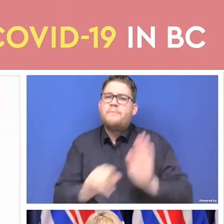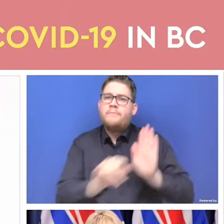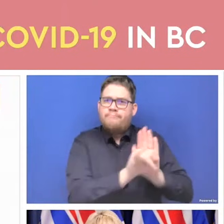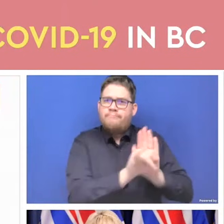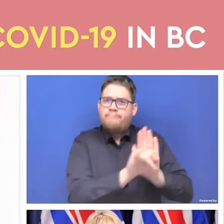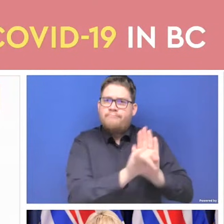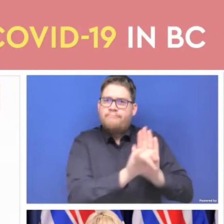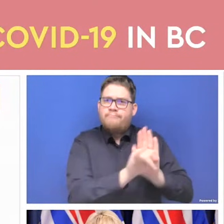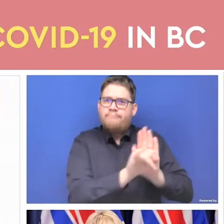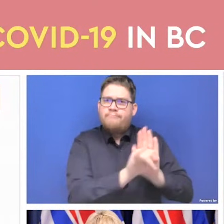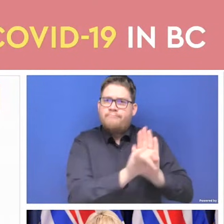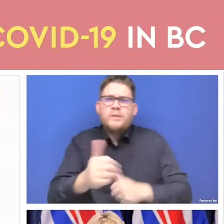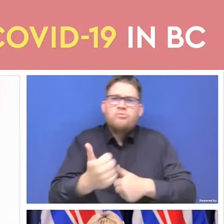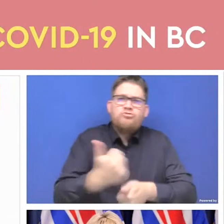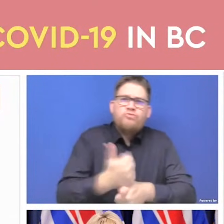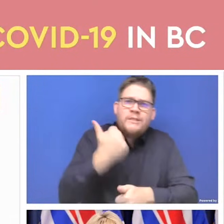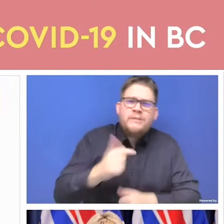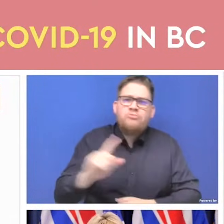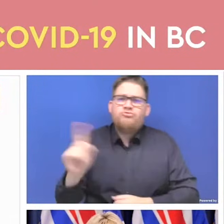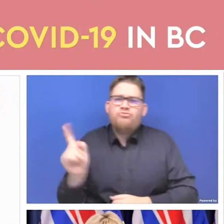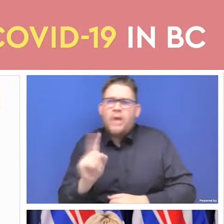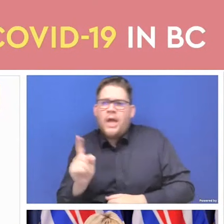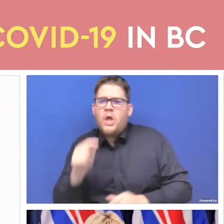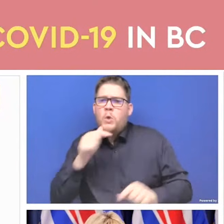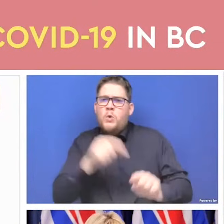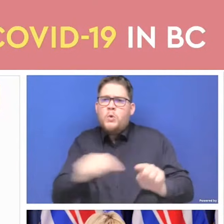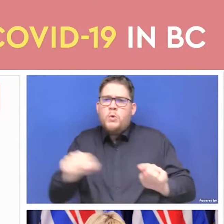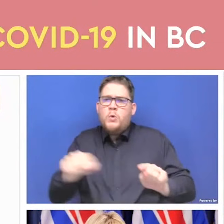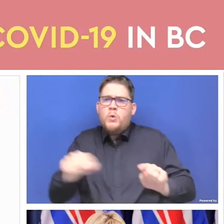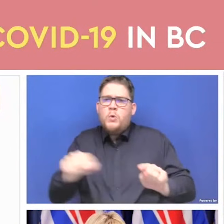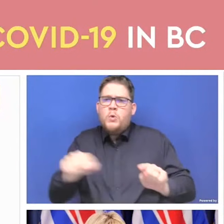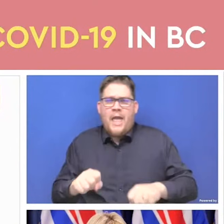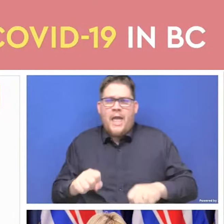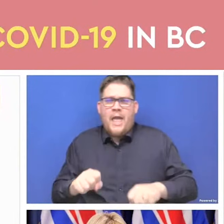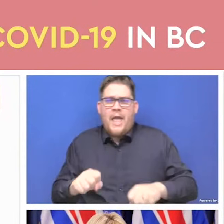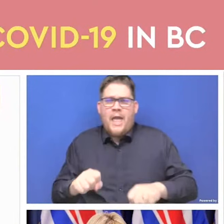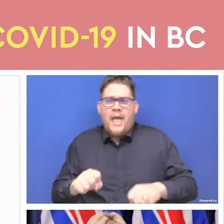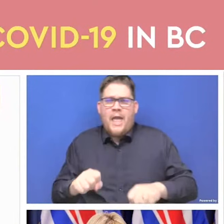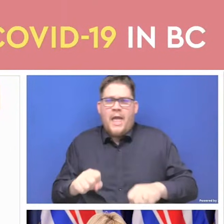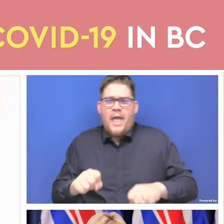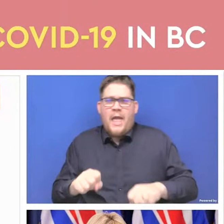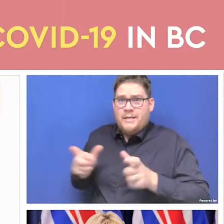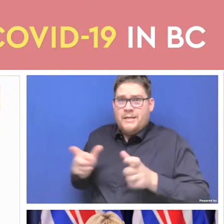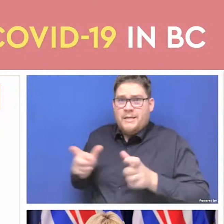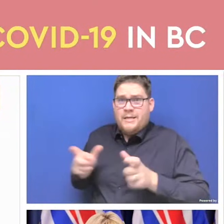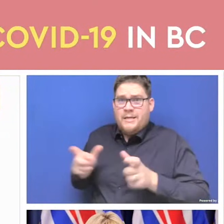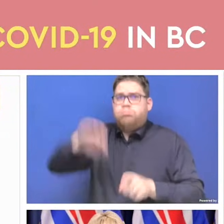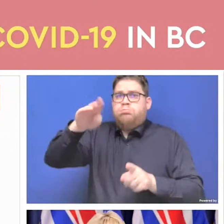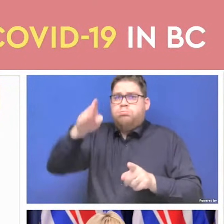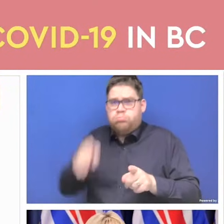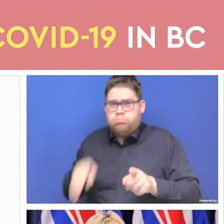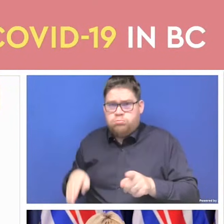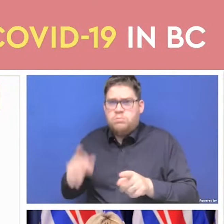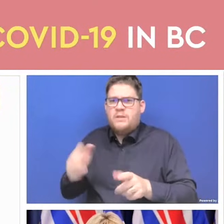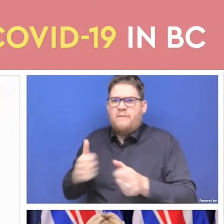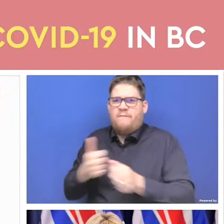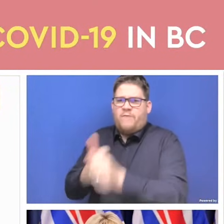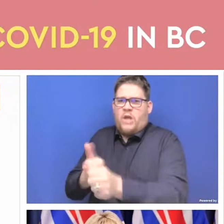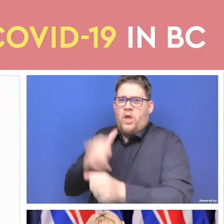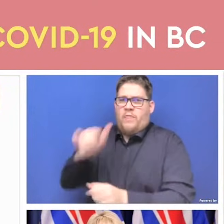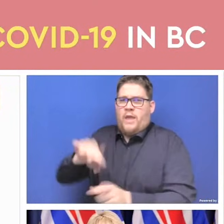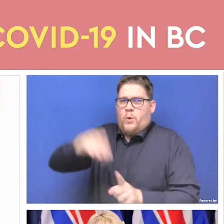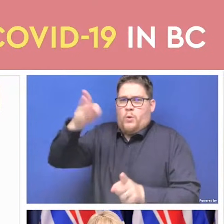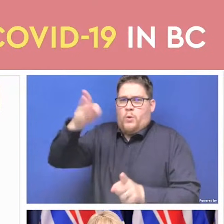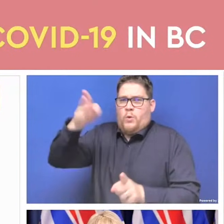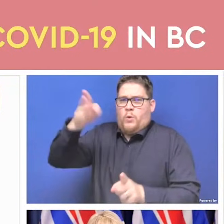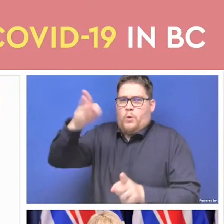time and risk for ending up with severe illness, hospitalization, or death. So everyone in BC who has received